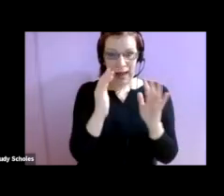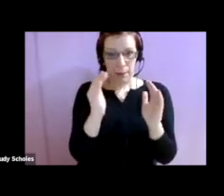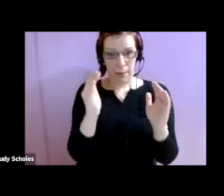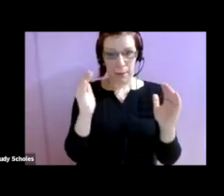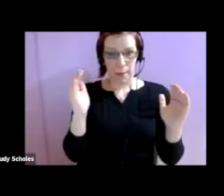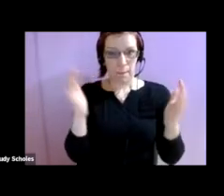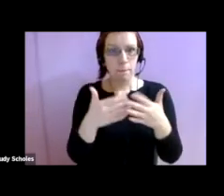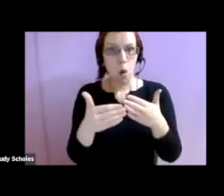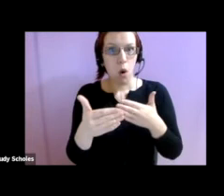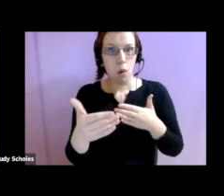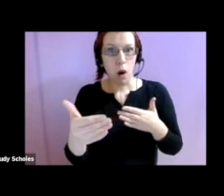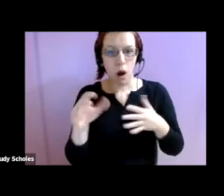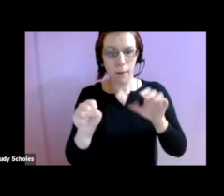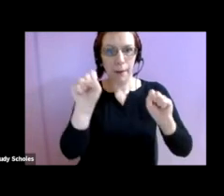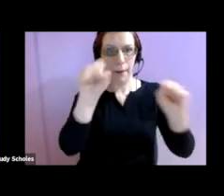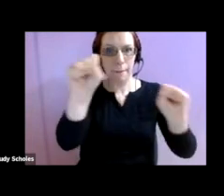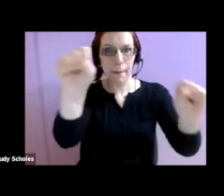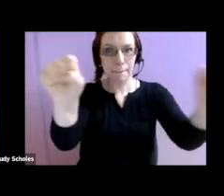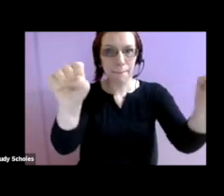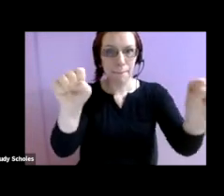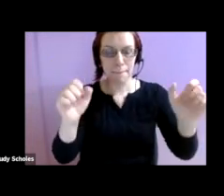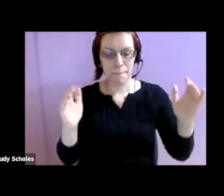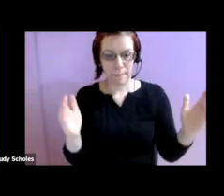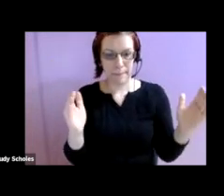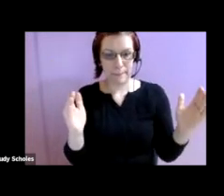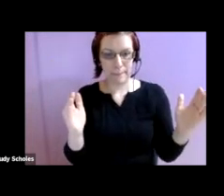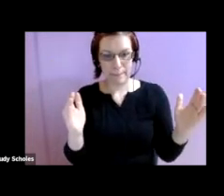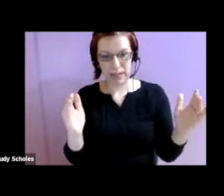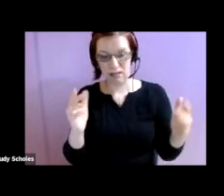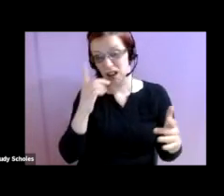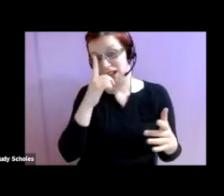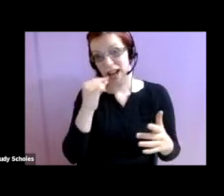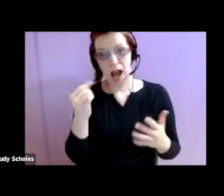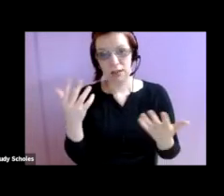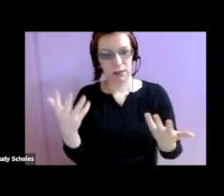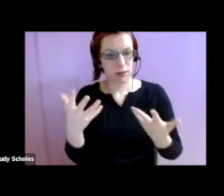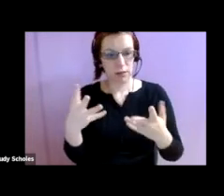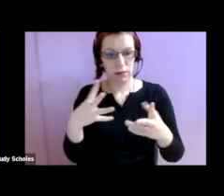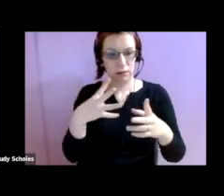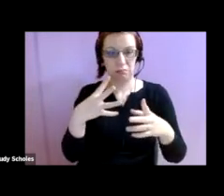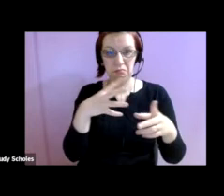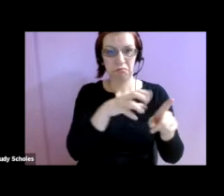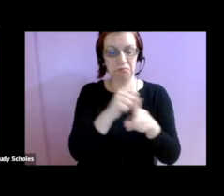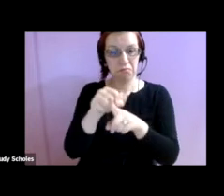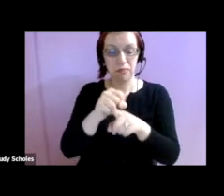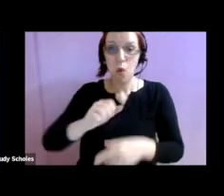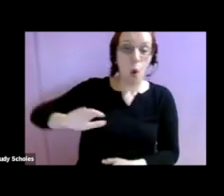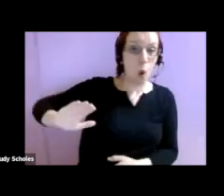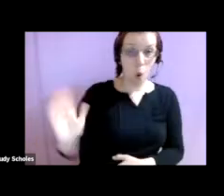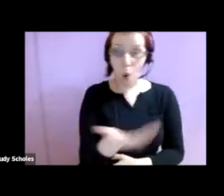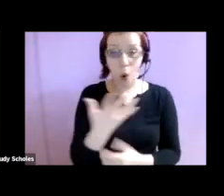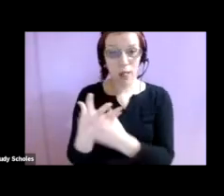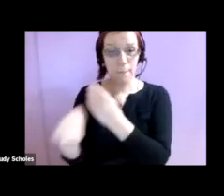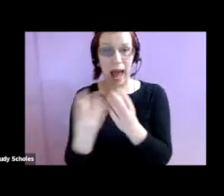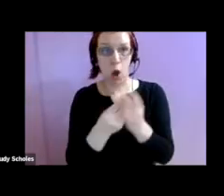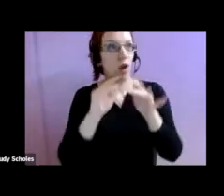where we can envisage ways in which we could detect all the colliding black holes that there are out there in